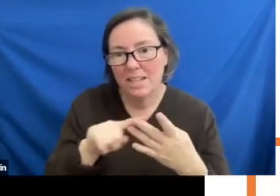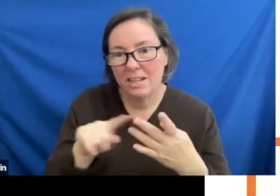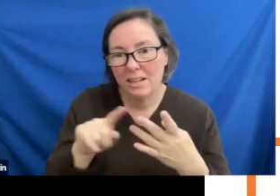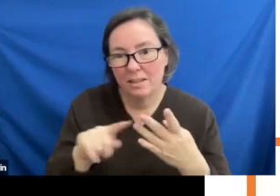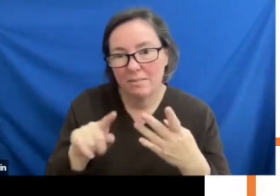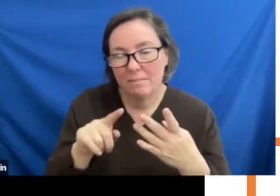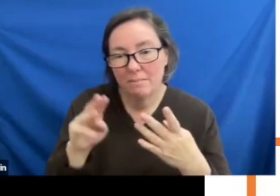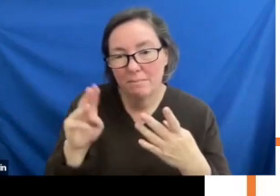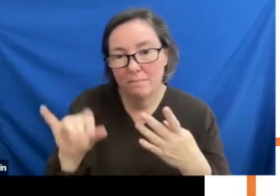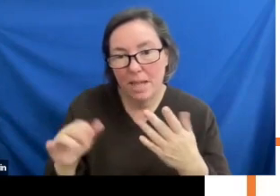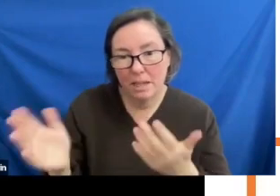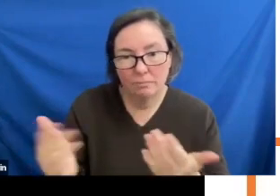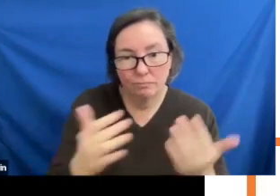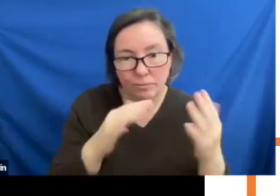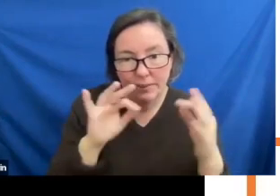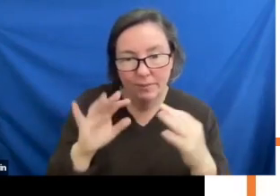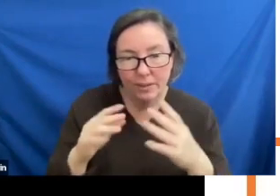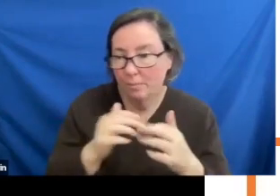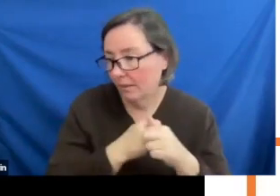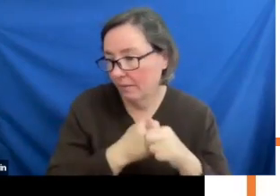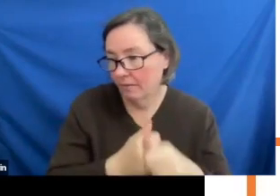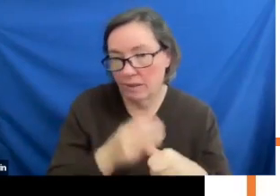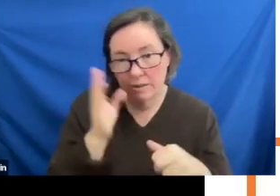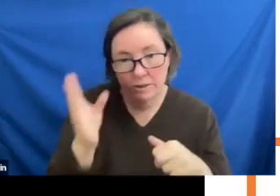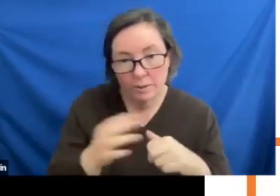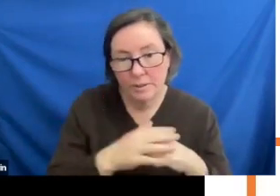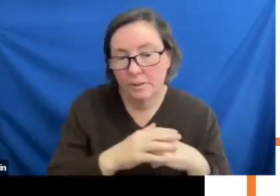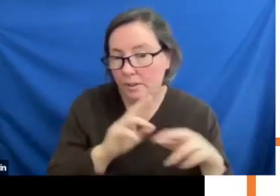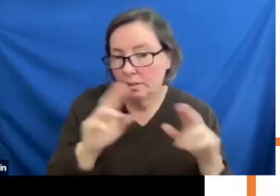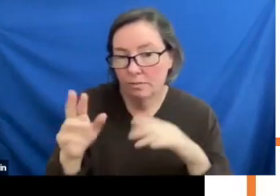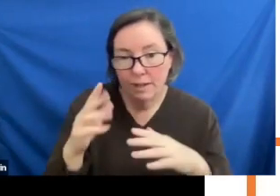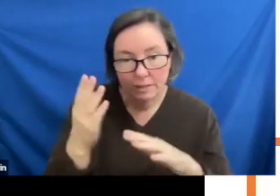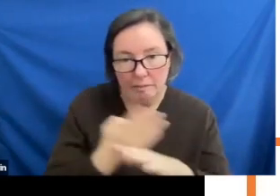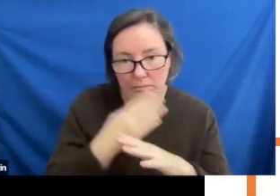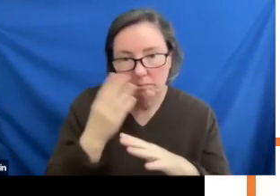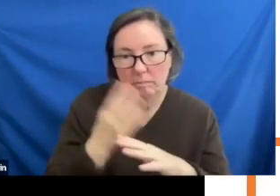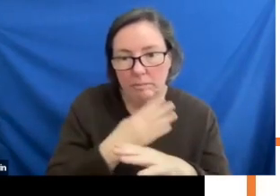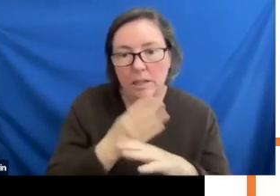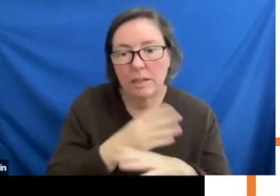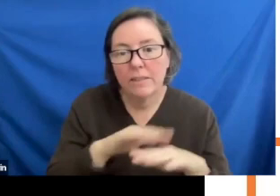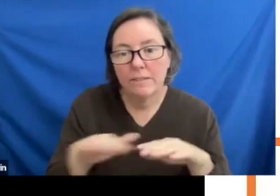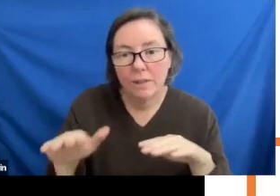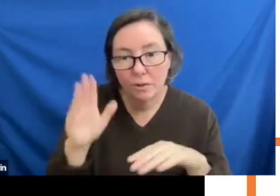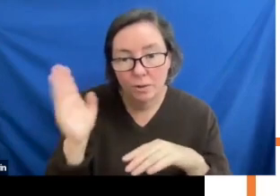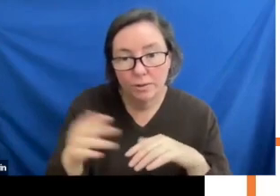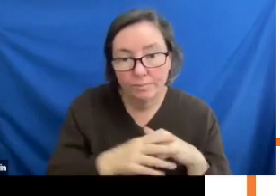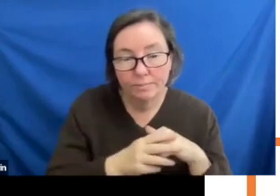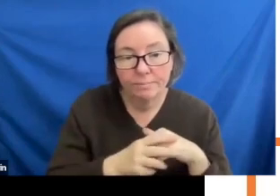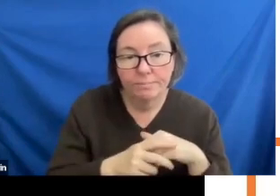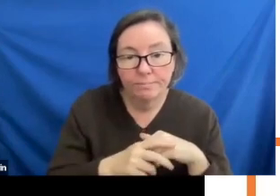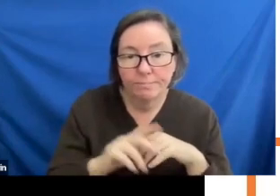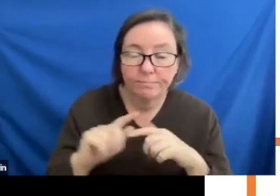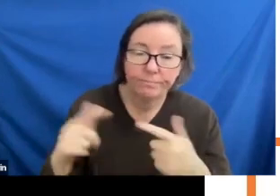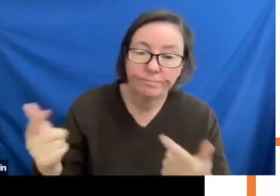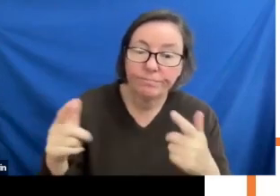that input, put it into practice, and be ready to rebuild the floor. I'll turn it back over to Dan and the commissioner.